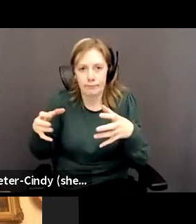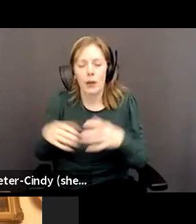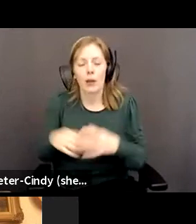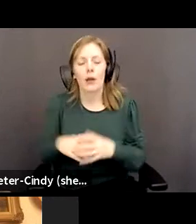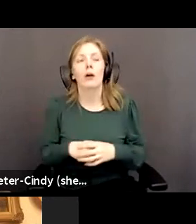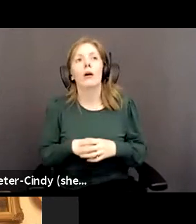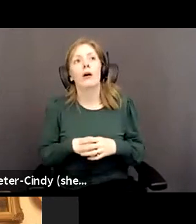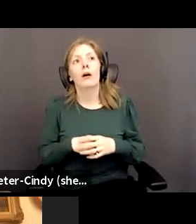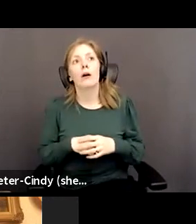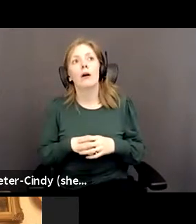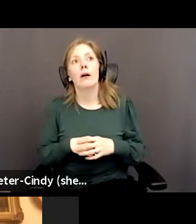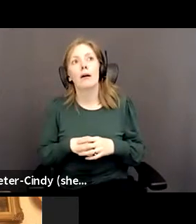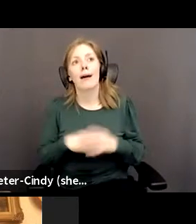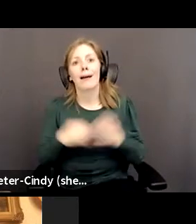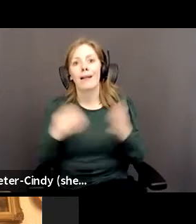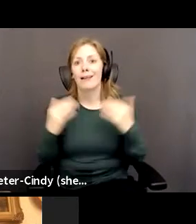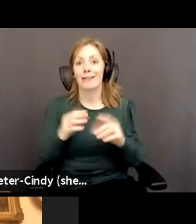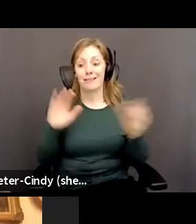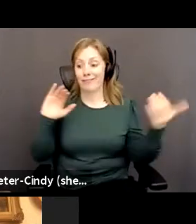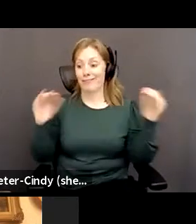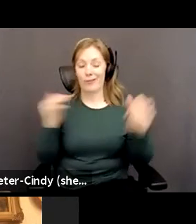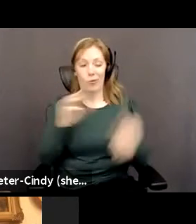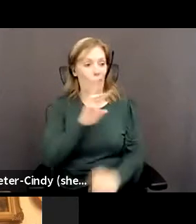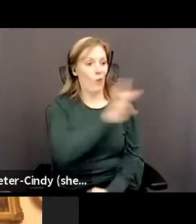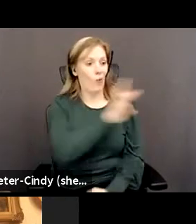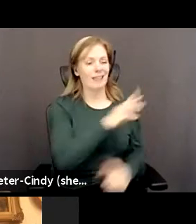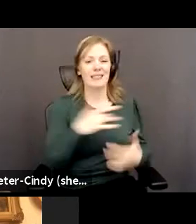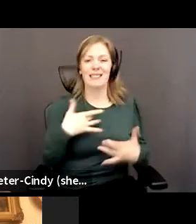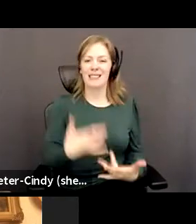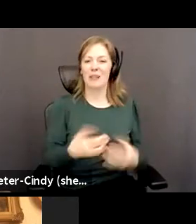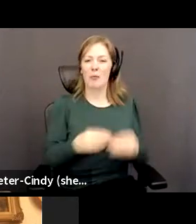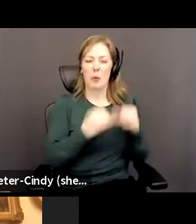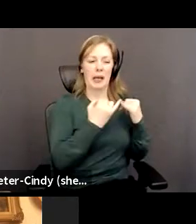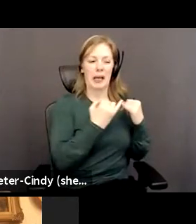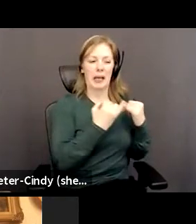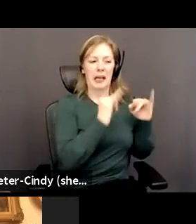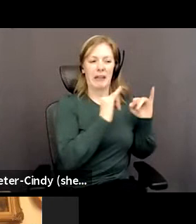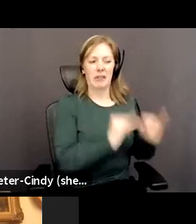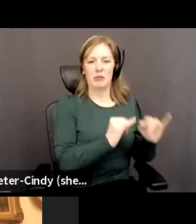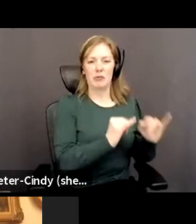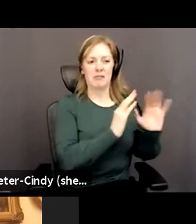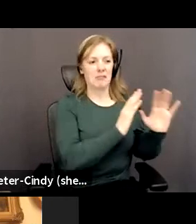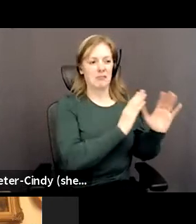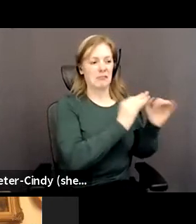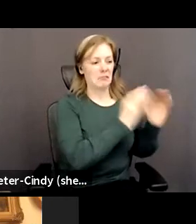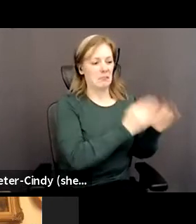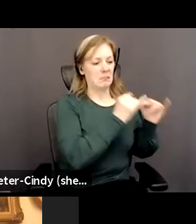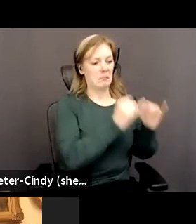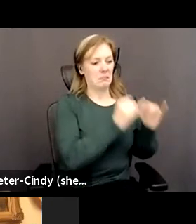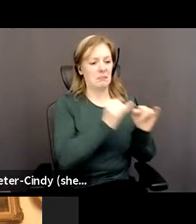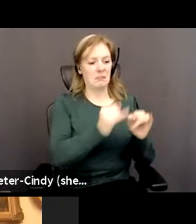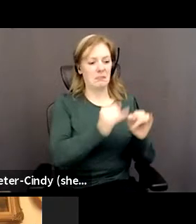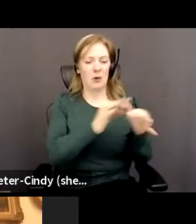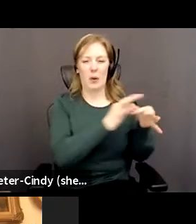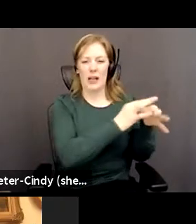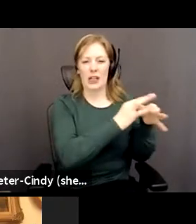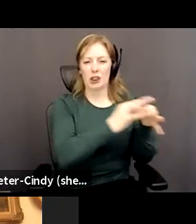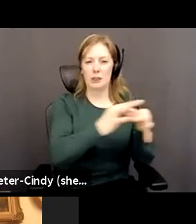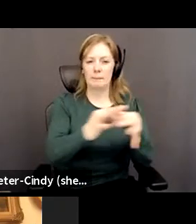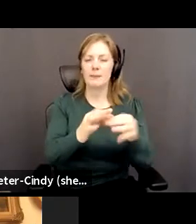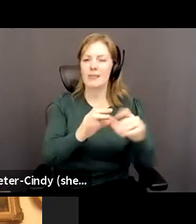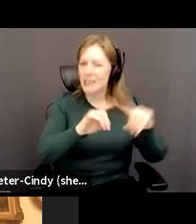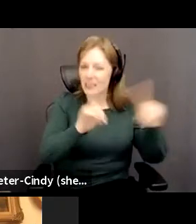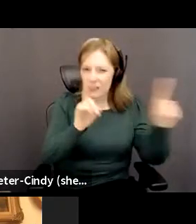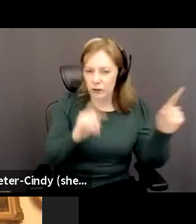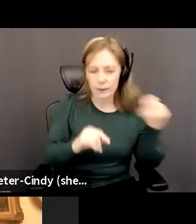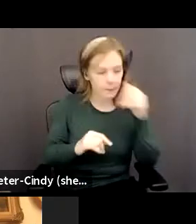in the West, there's definitely this very individualized relationship to family. And I think it's important to think through, you know, like, I don't think it's